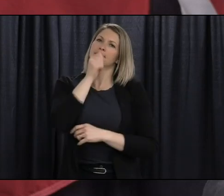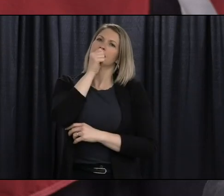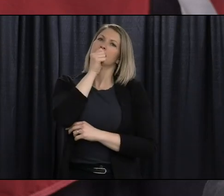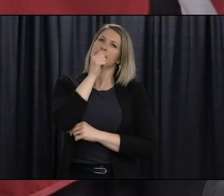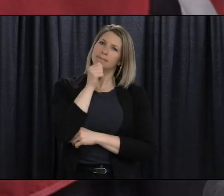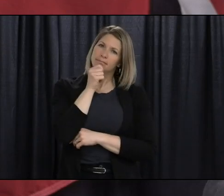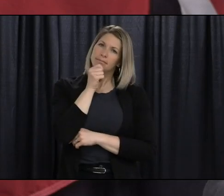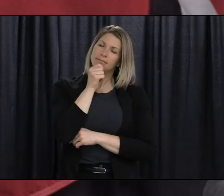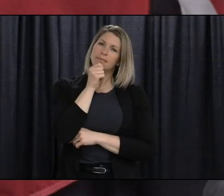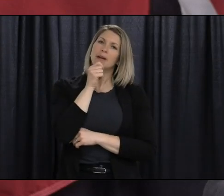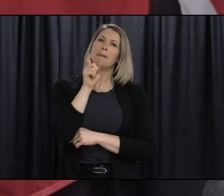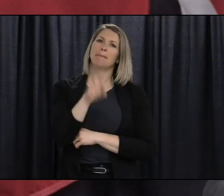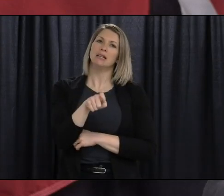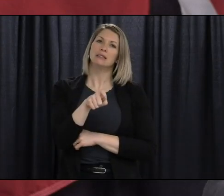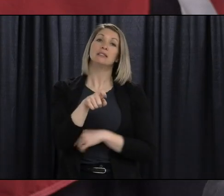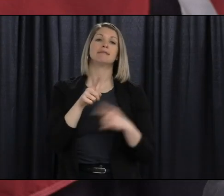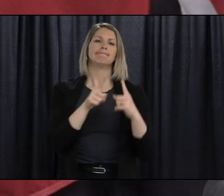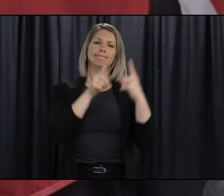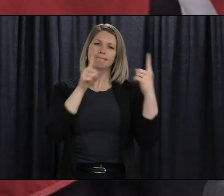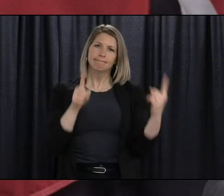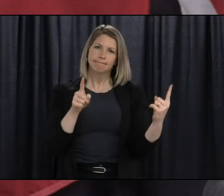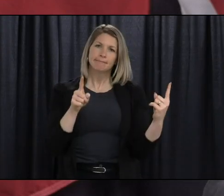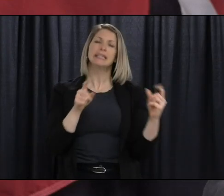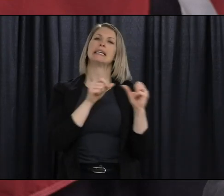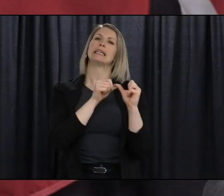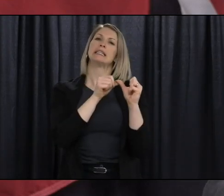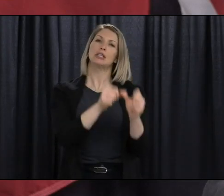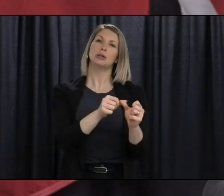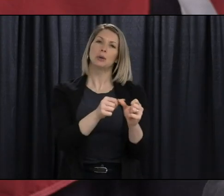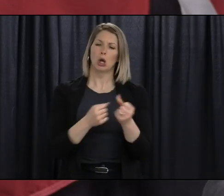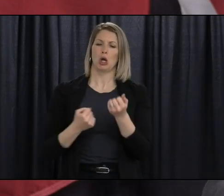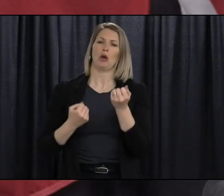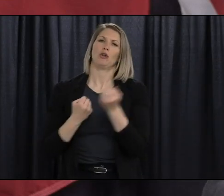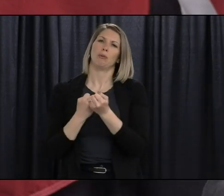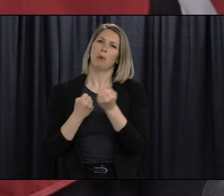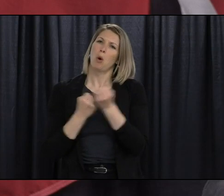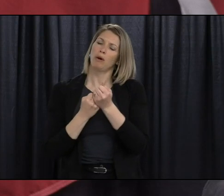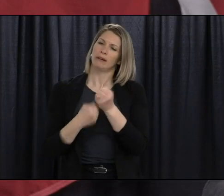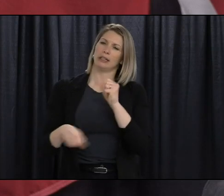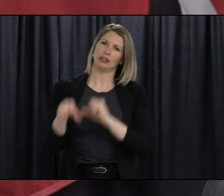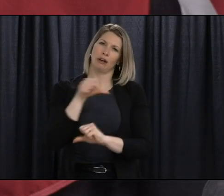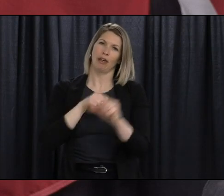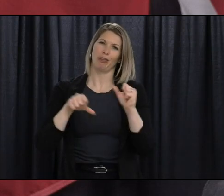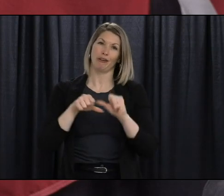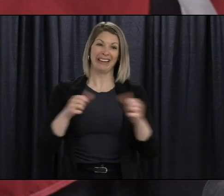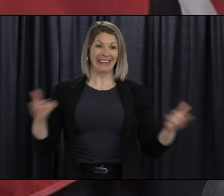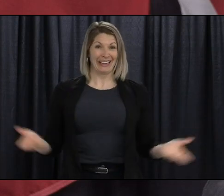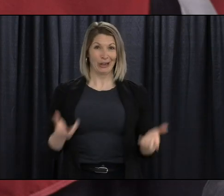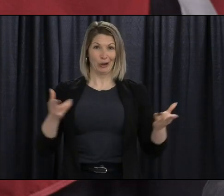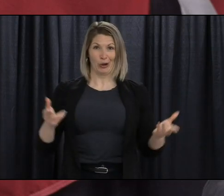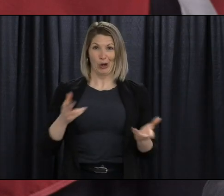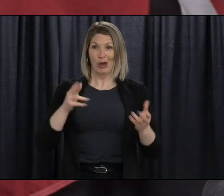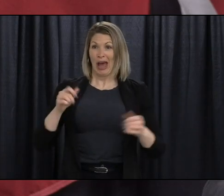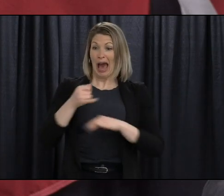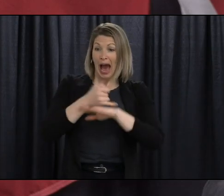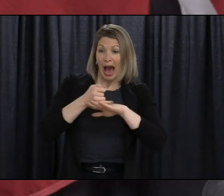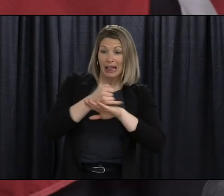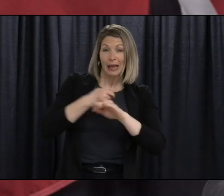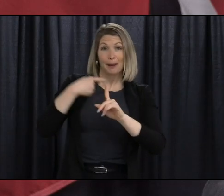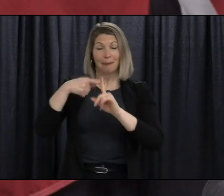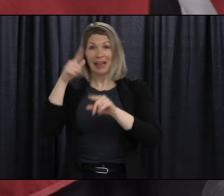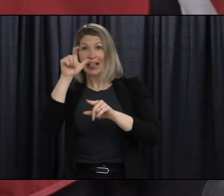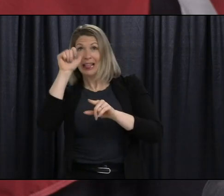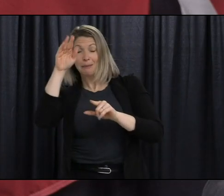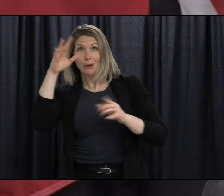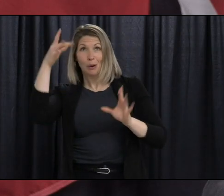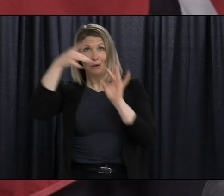take every step that we can to support one another. We are essentially one big family. So thank you,